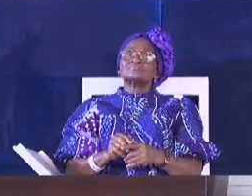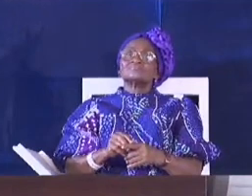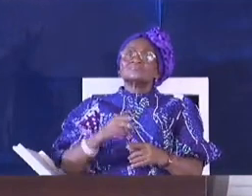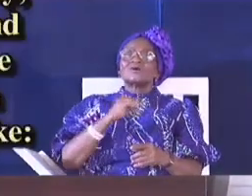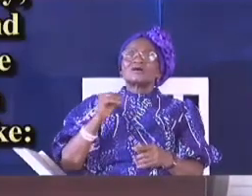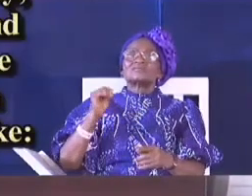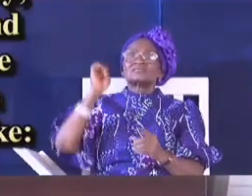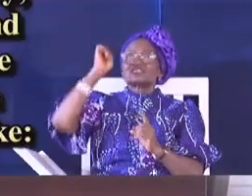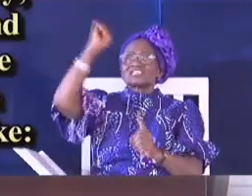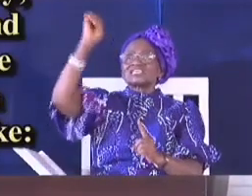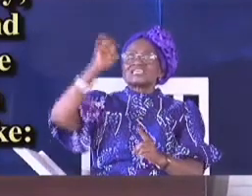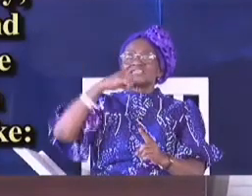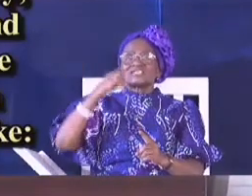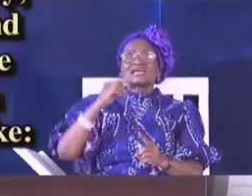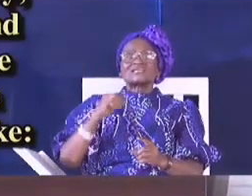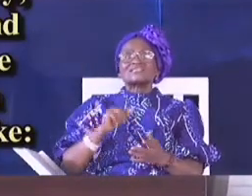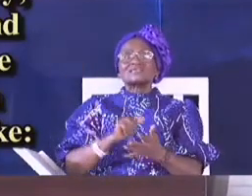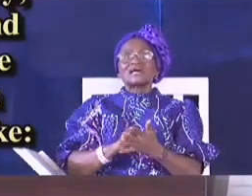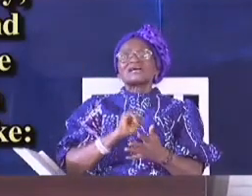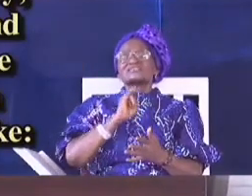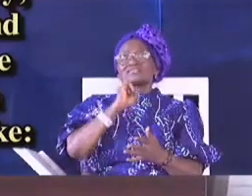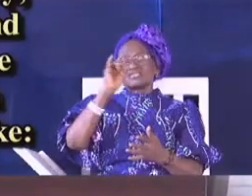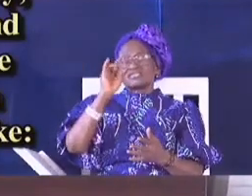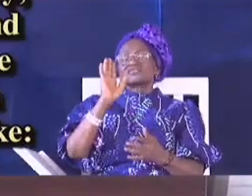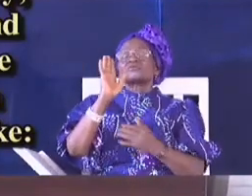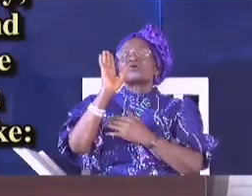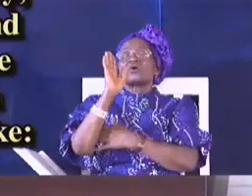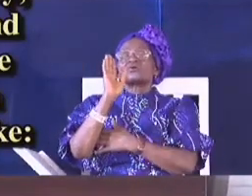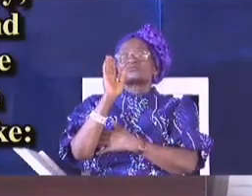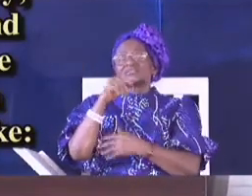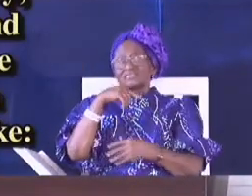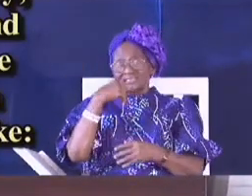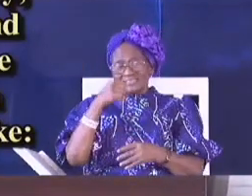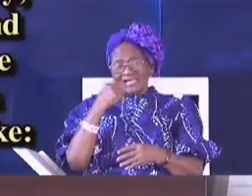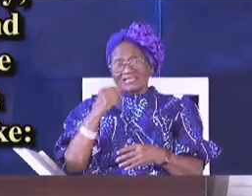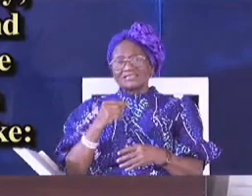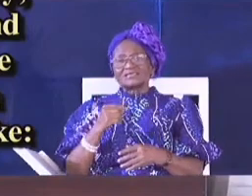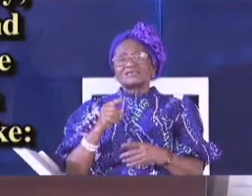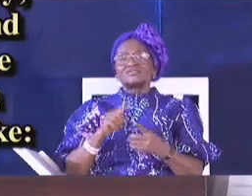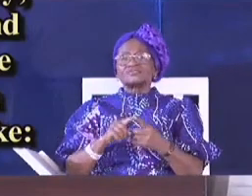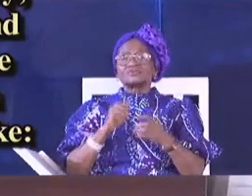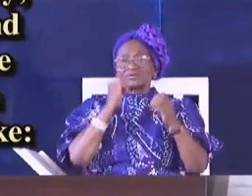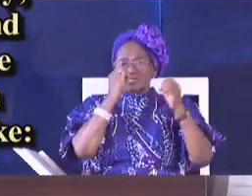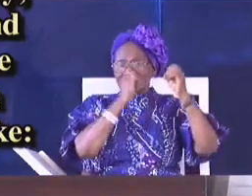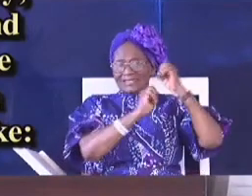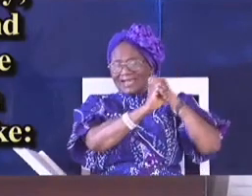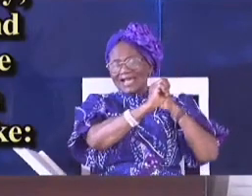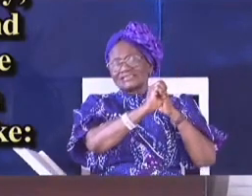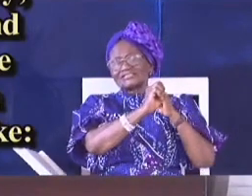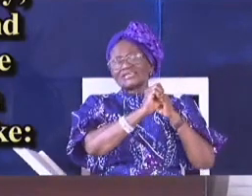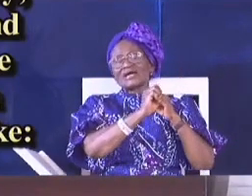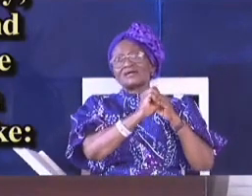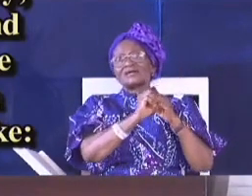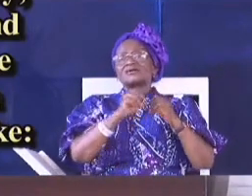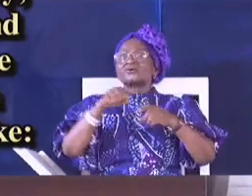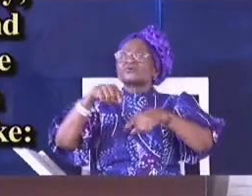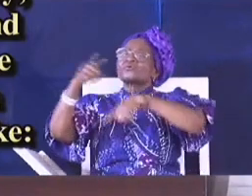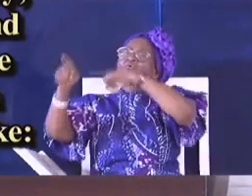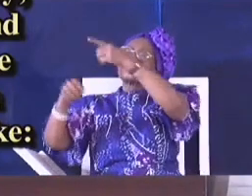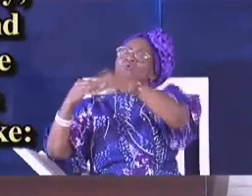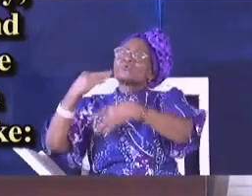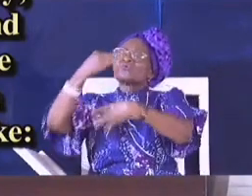And he said, that is, God said to Elijah, go